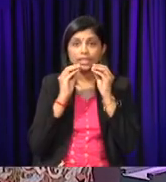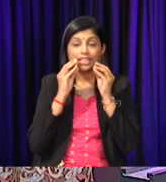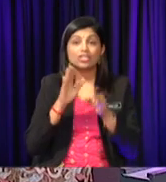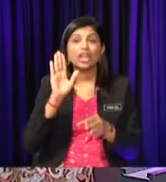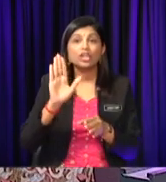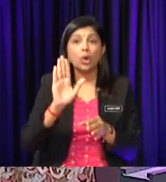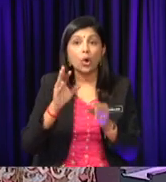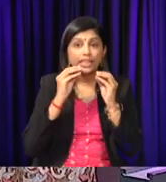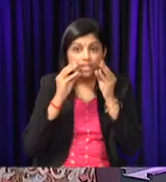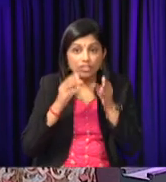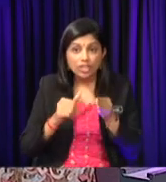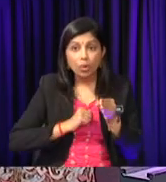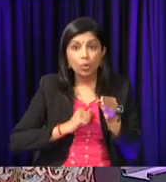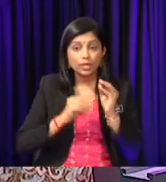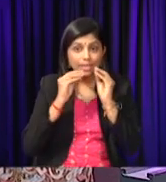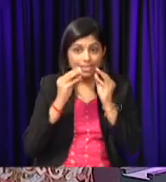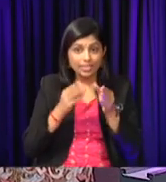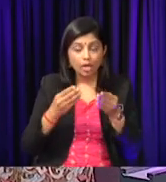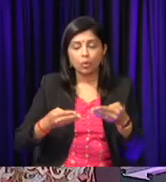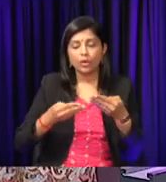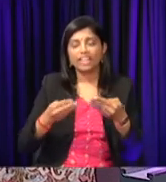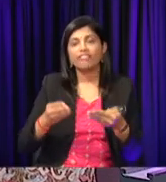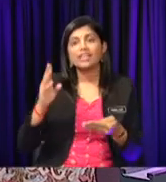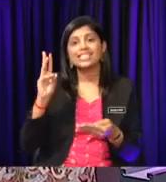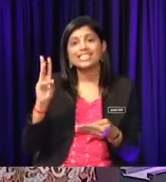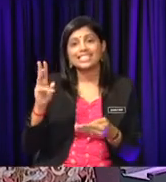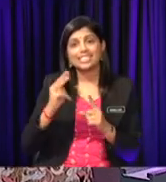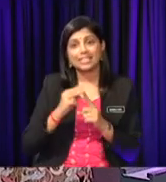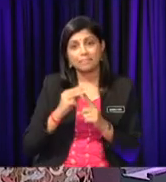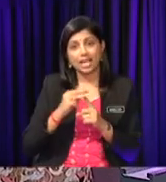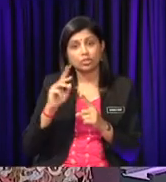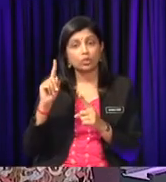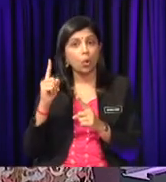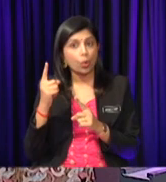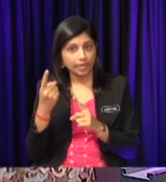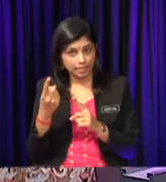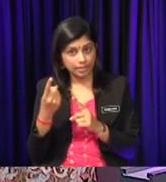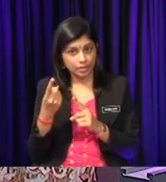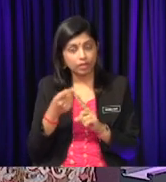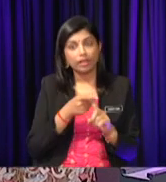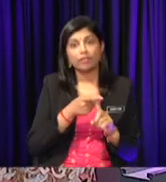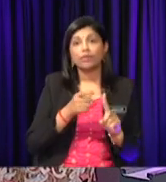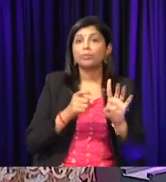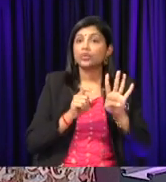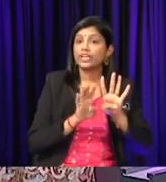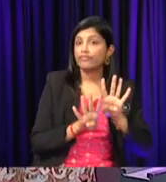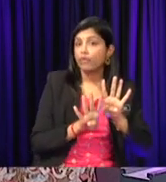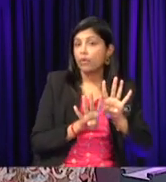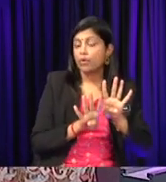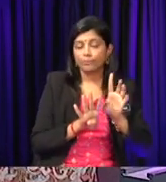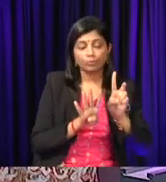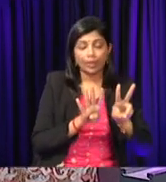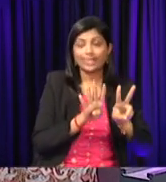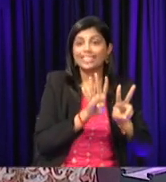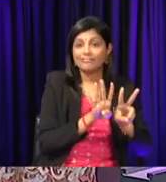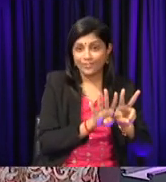Okay, overall performance includes how the candidate present the points, confidence,